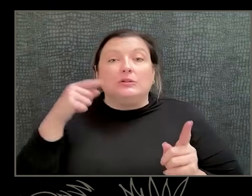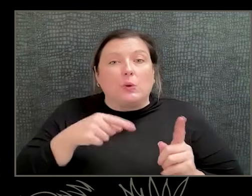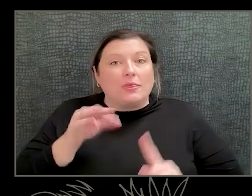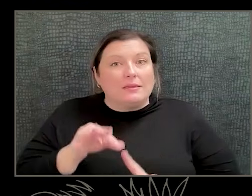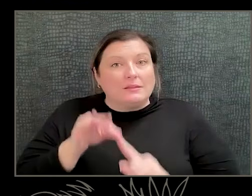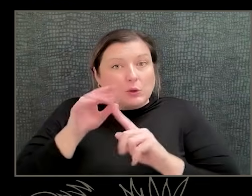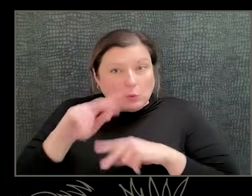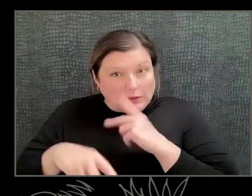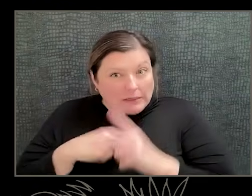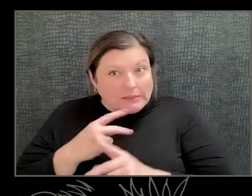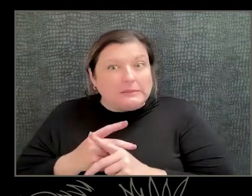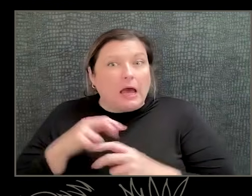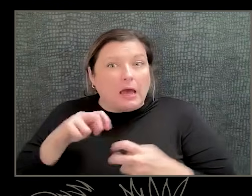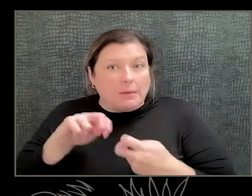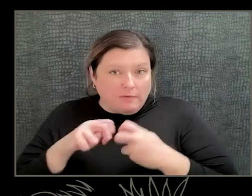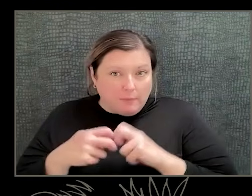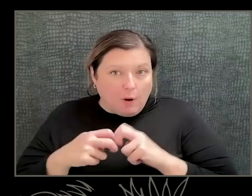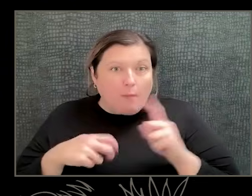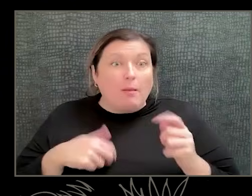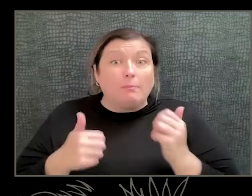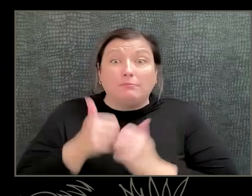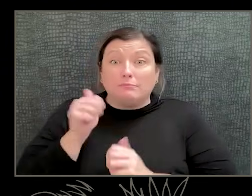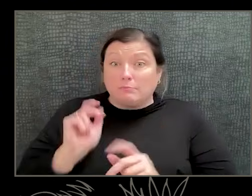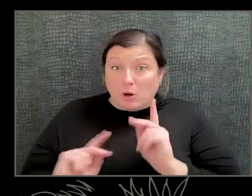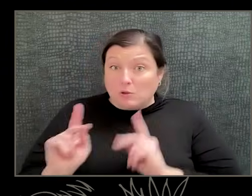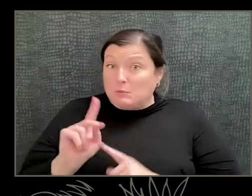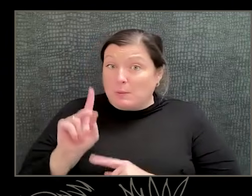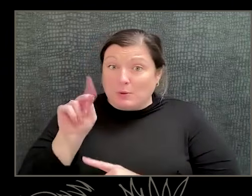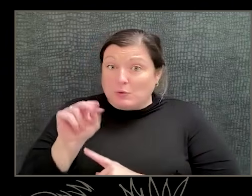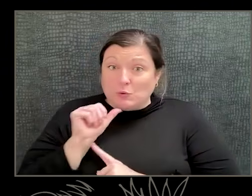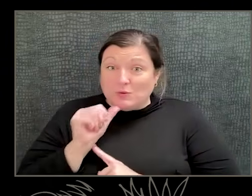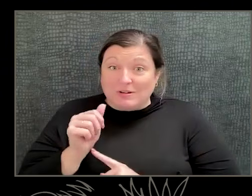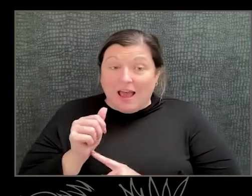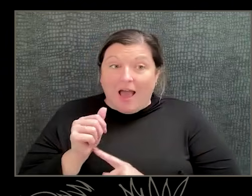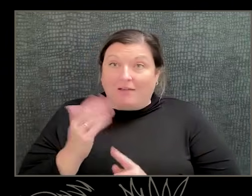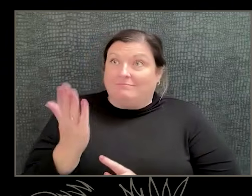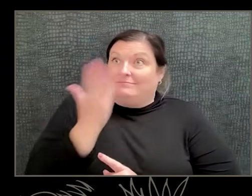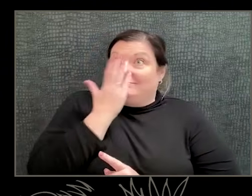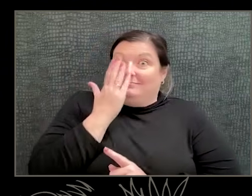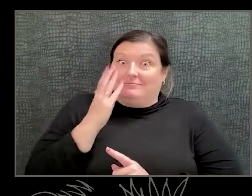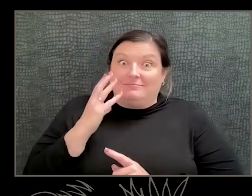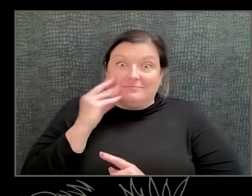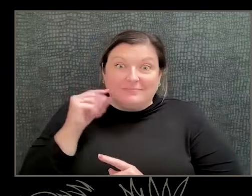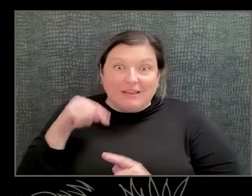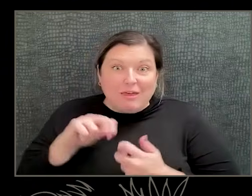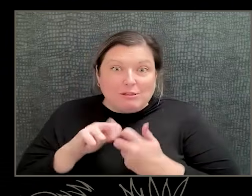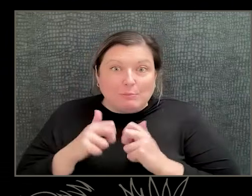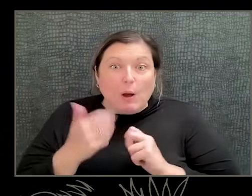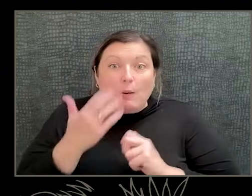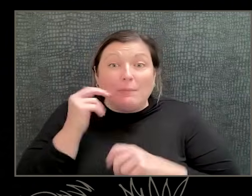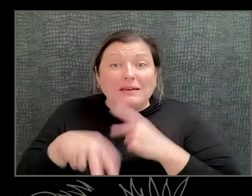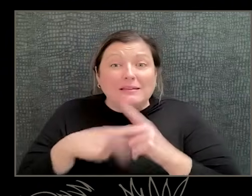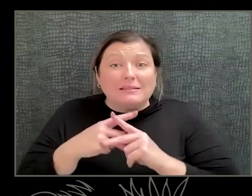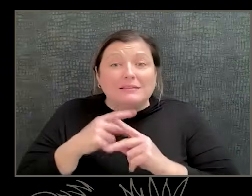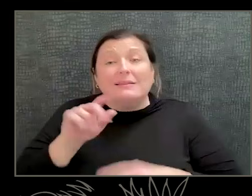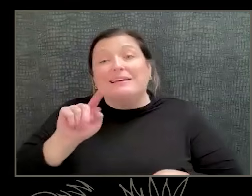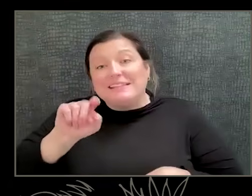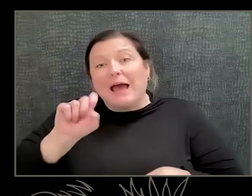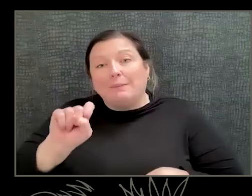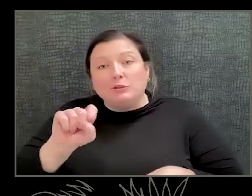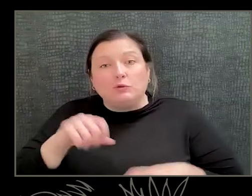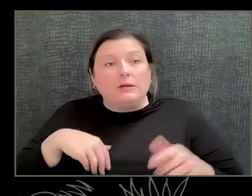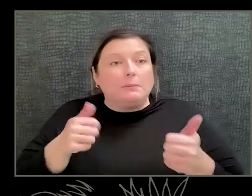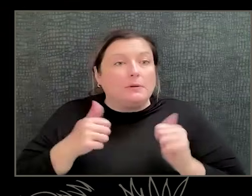unique type of problem. Most people do not run into this problem. And it's because TypeScript is trying to